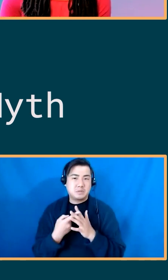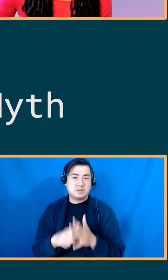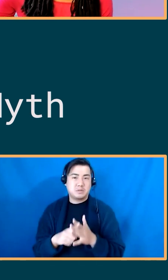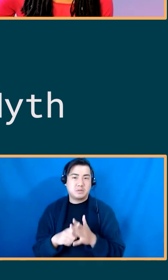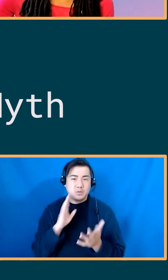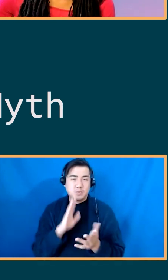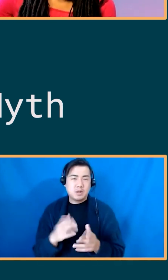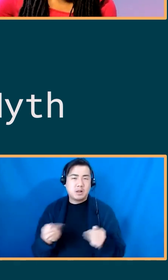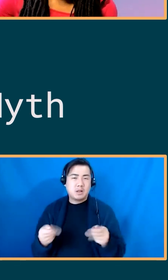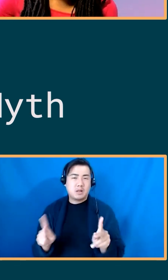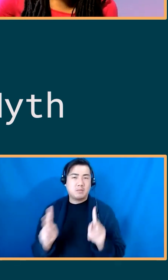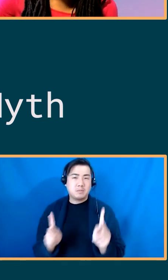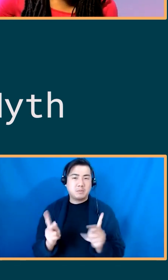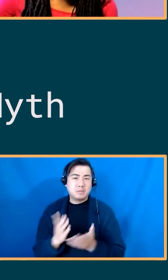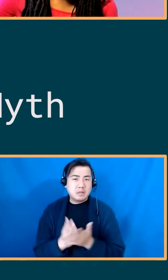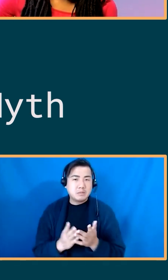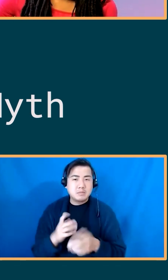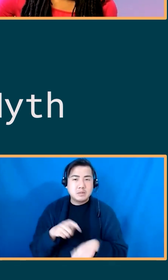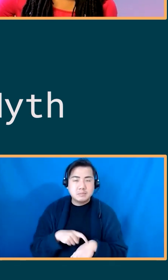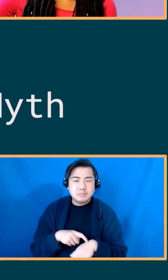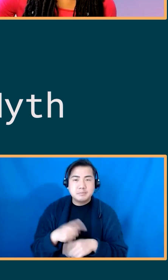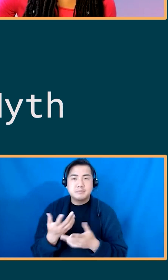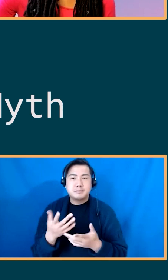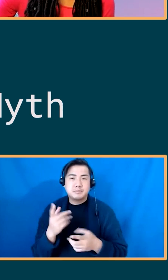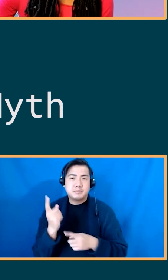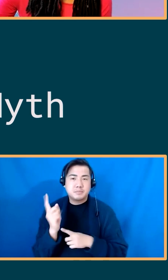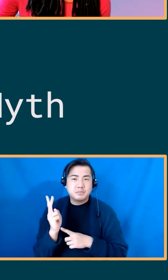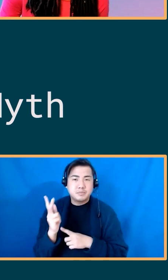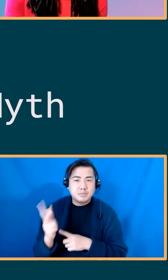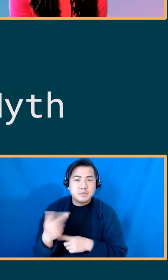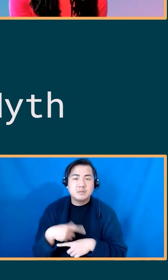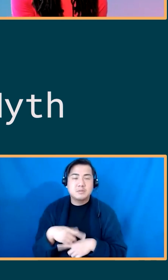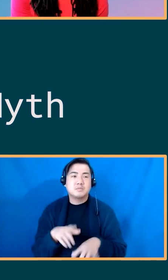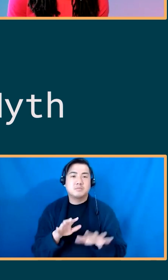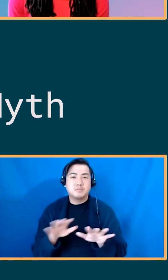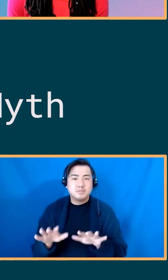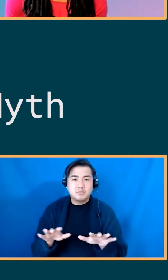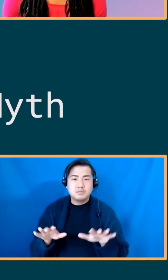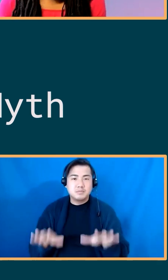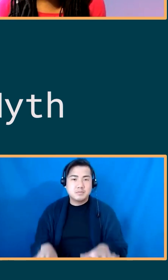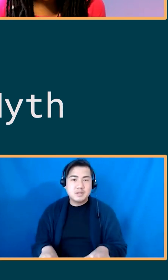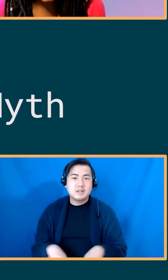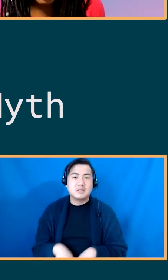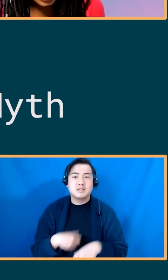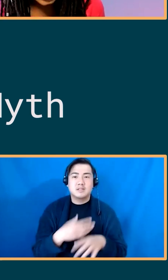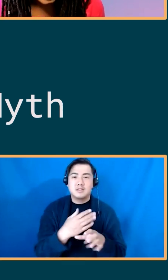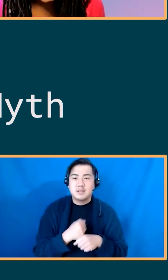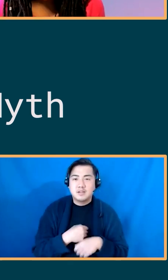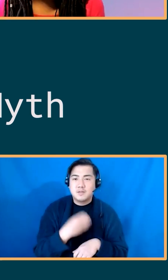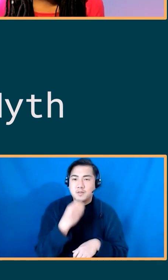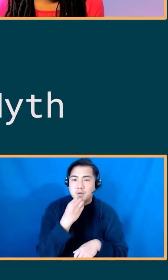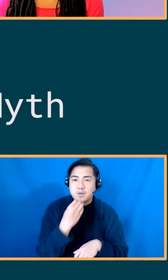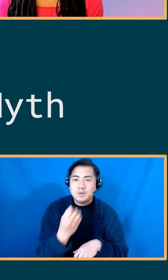their way here, get their snacks, get their kombucha, get their non-fat oat